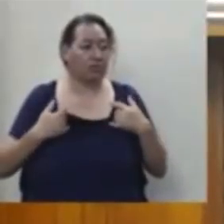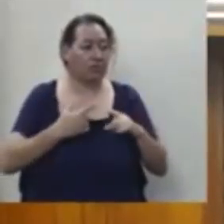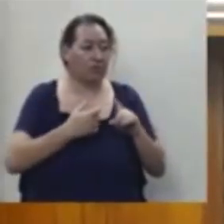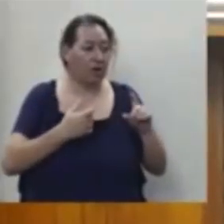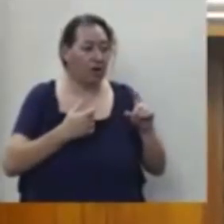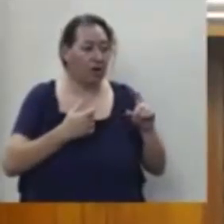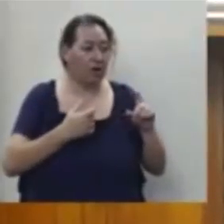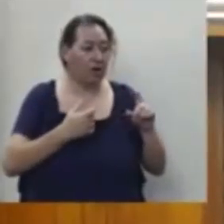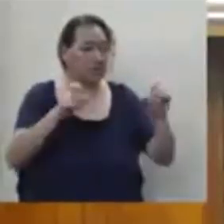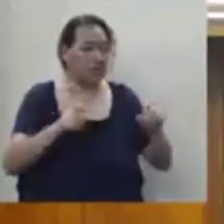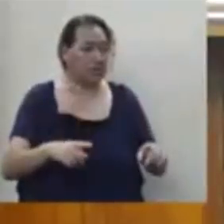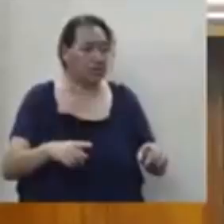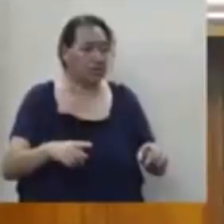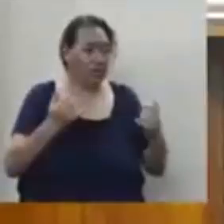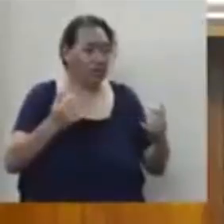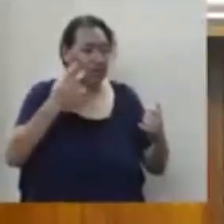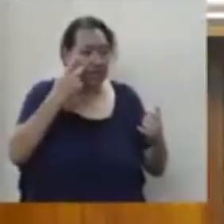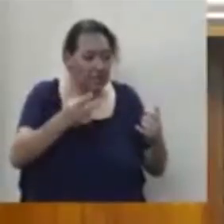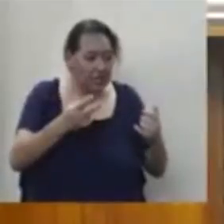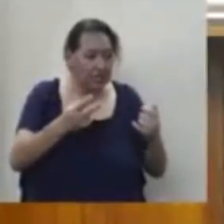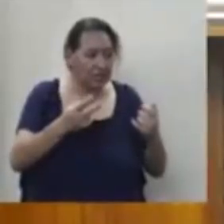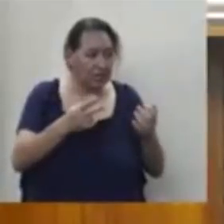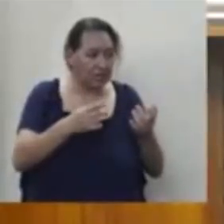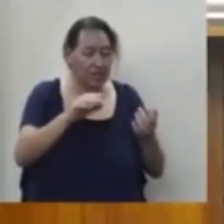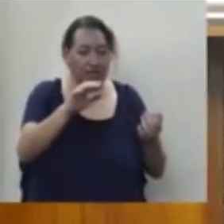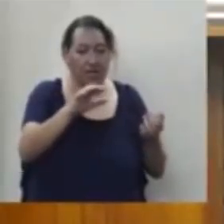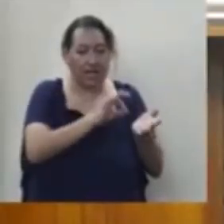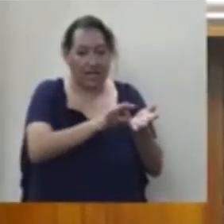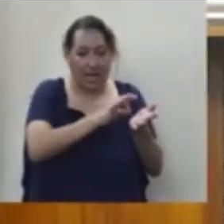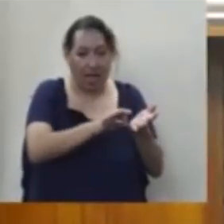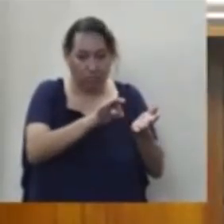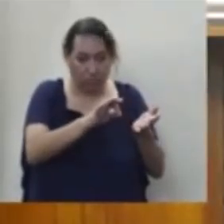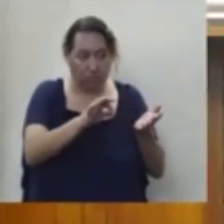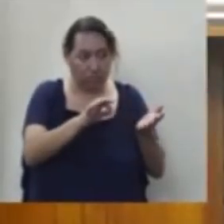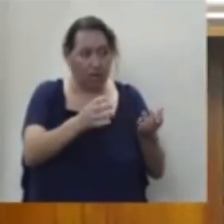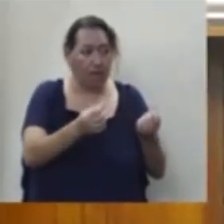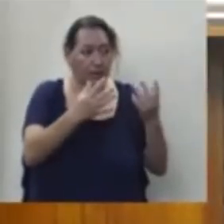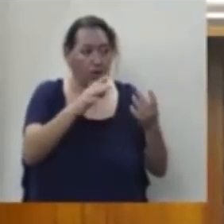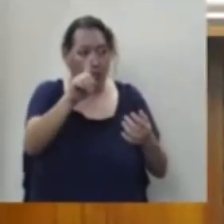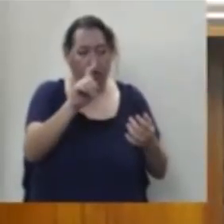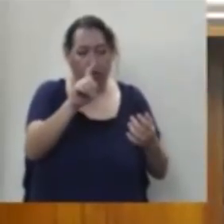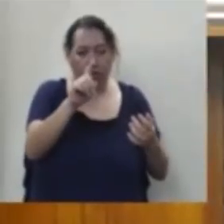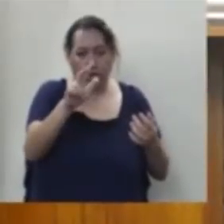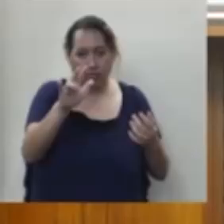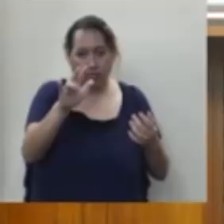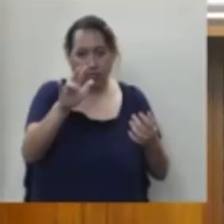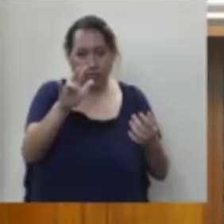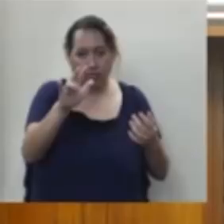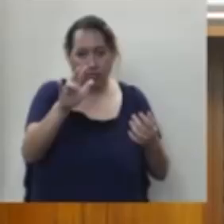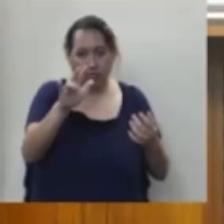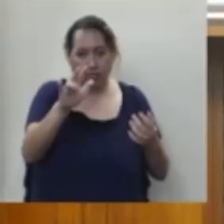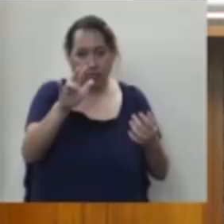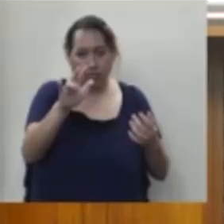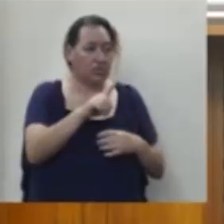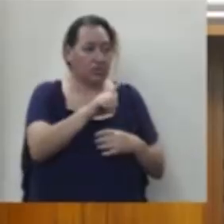total case on the front, as you can see, 135. And that is broken down into 132